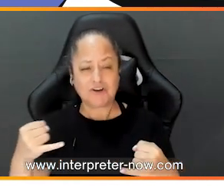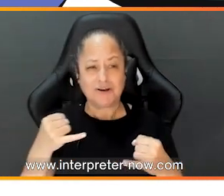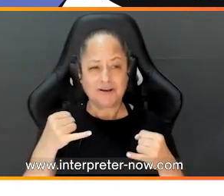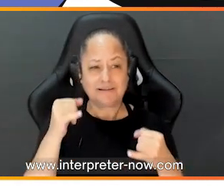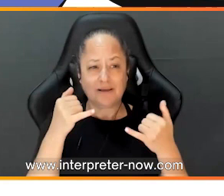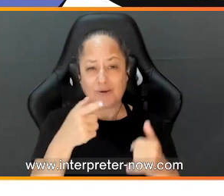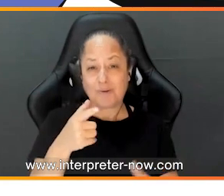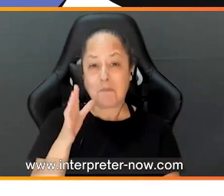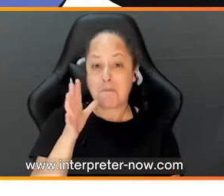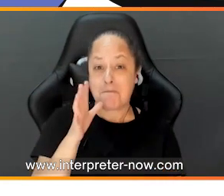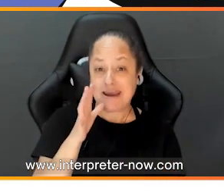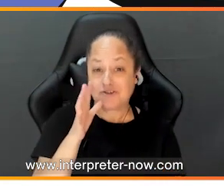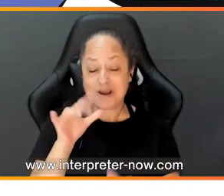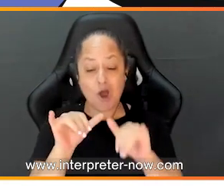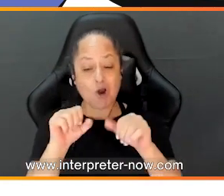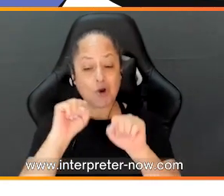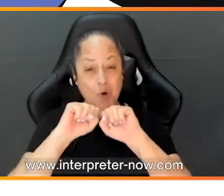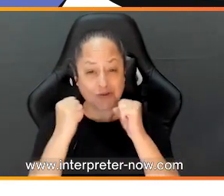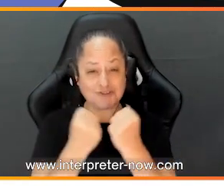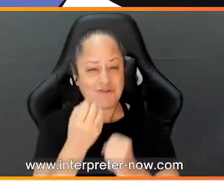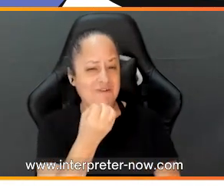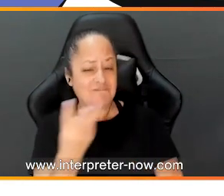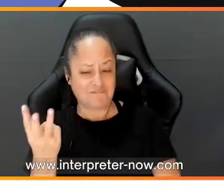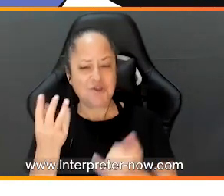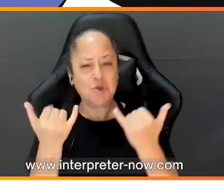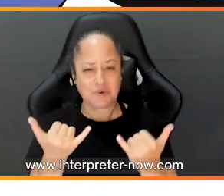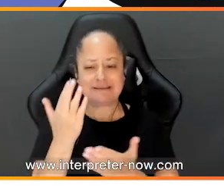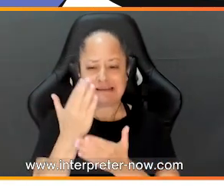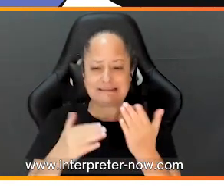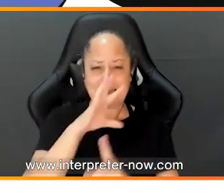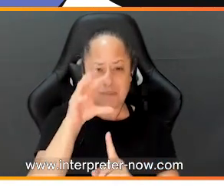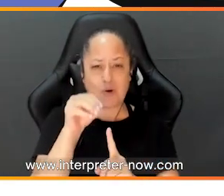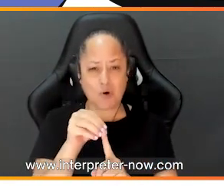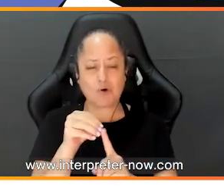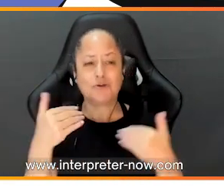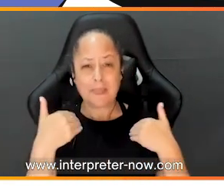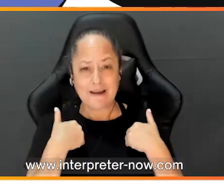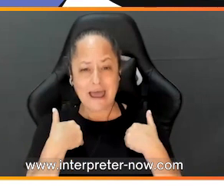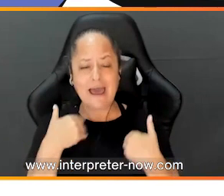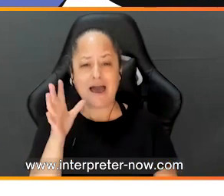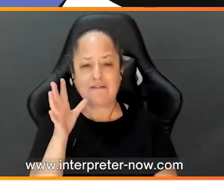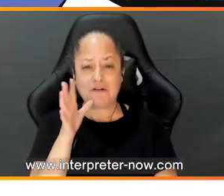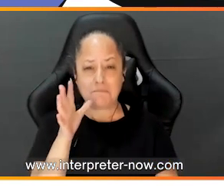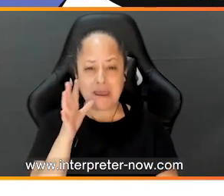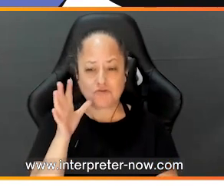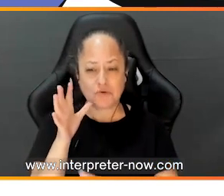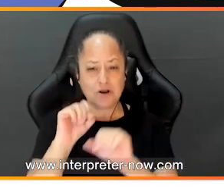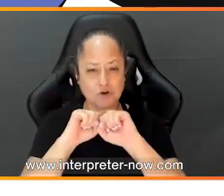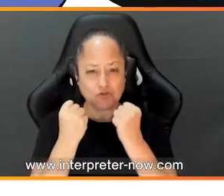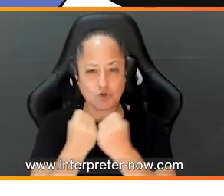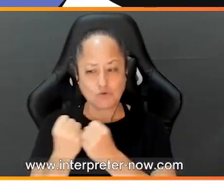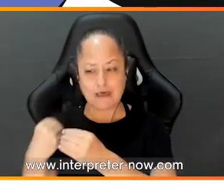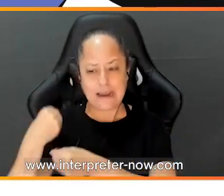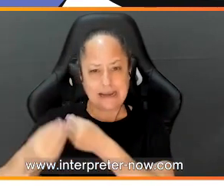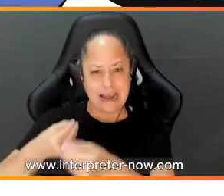about a matriarchal society, which few exist. I know there are some cultures that do have those traditions and that